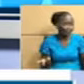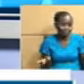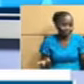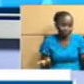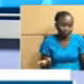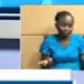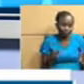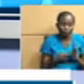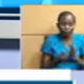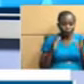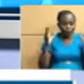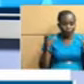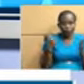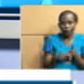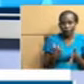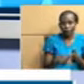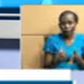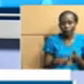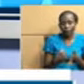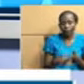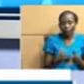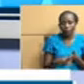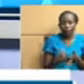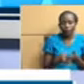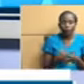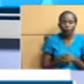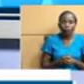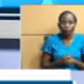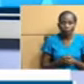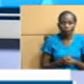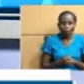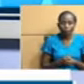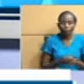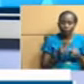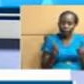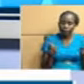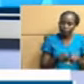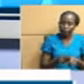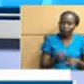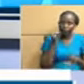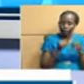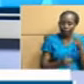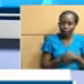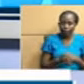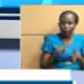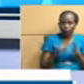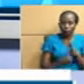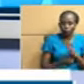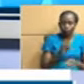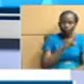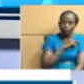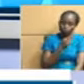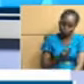an enormous problem may be lessened to a very large extent. But also lastly, on the issue of